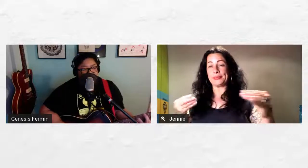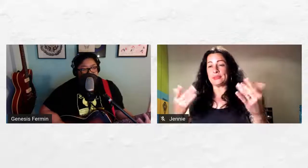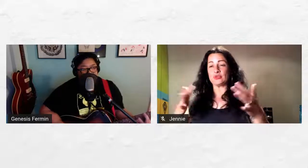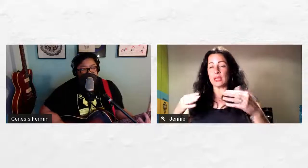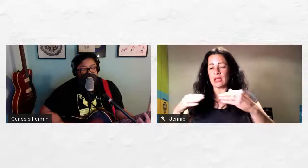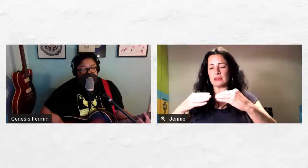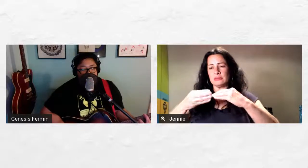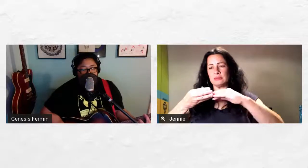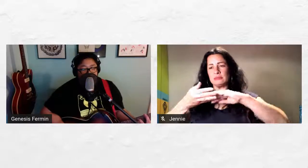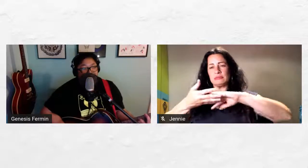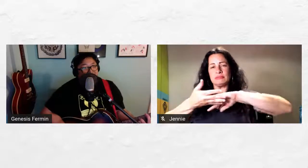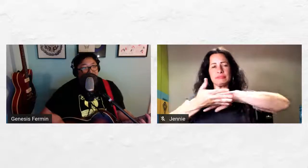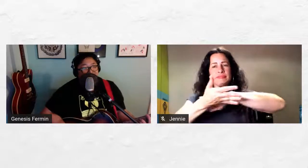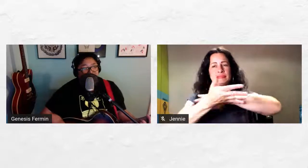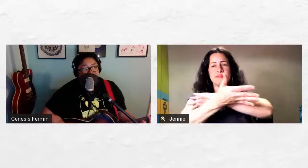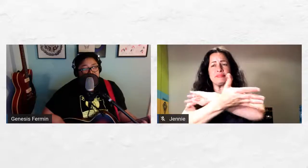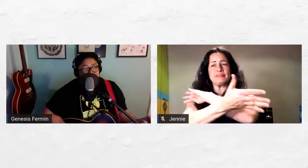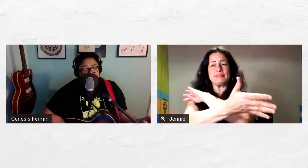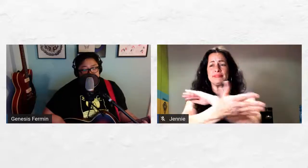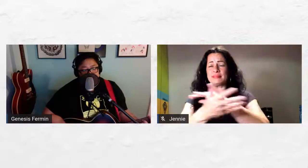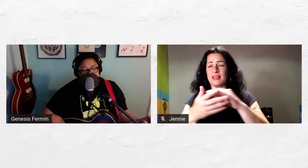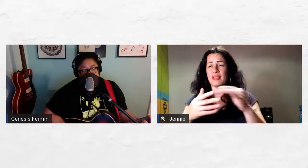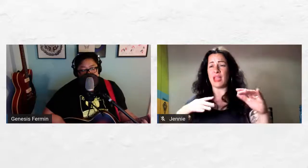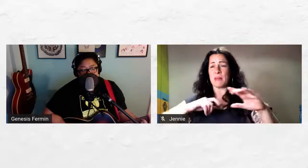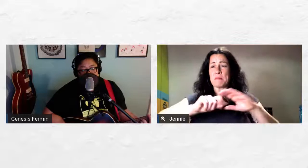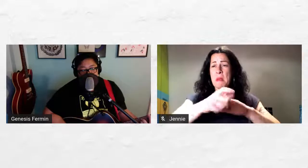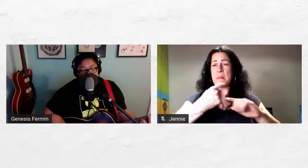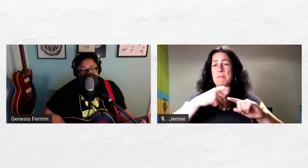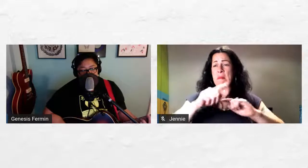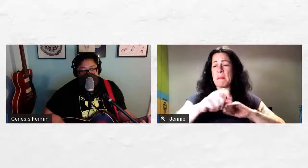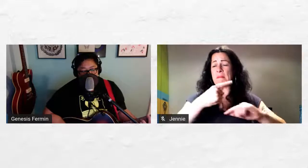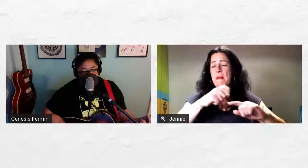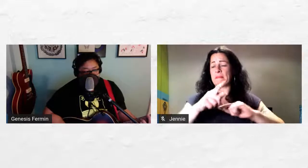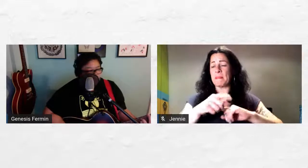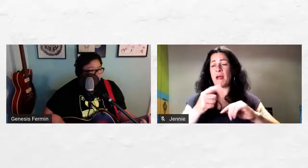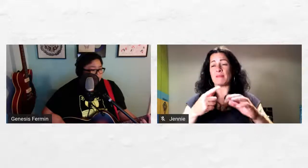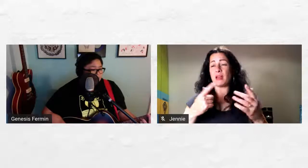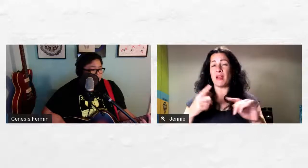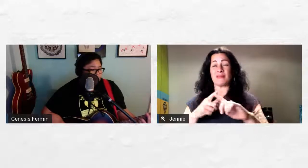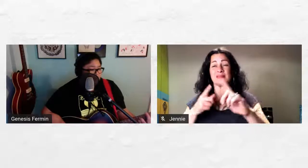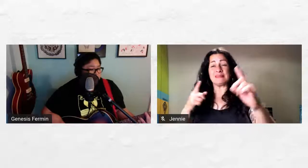Such a distance in between.